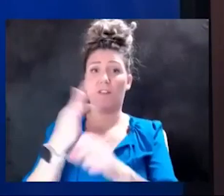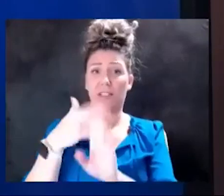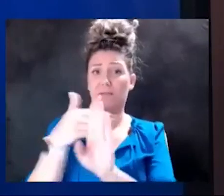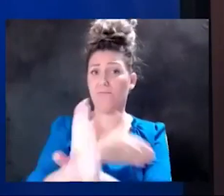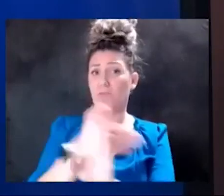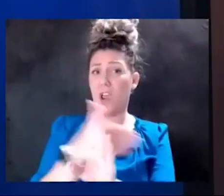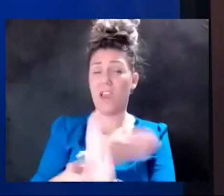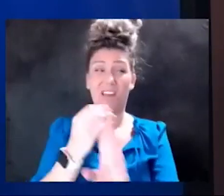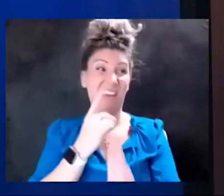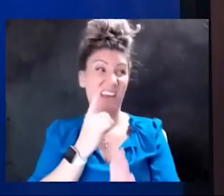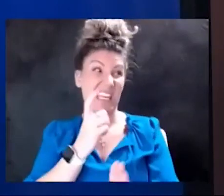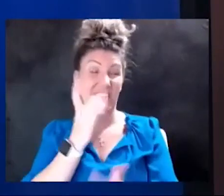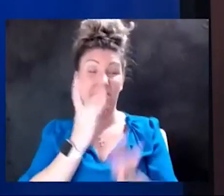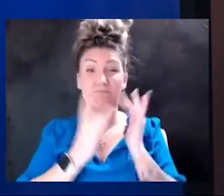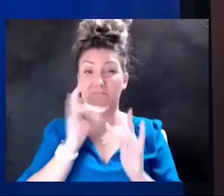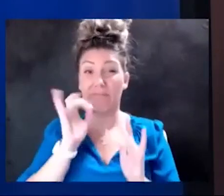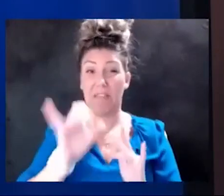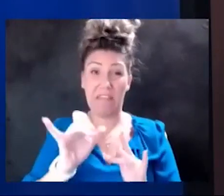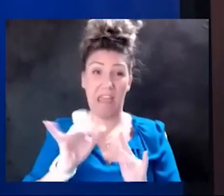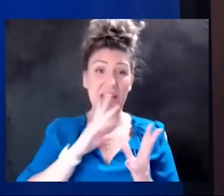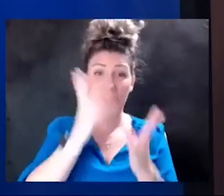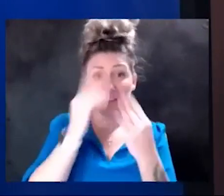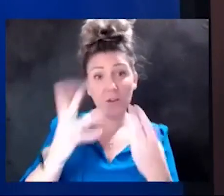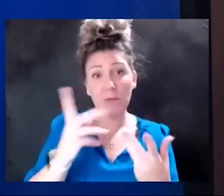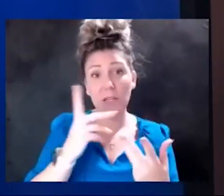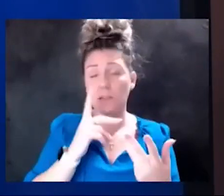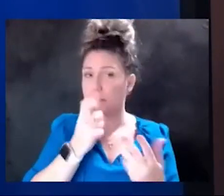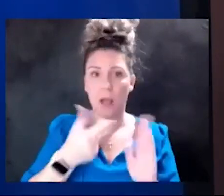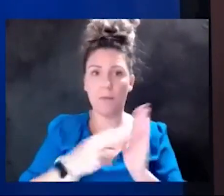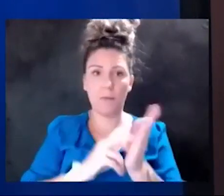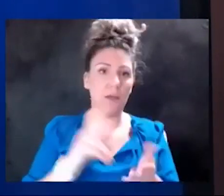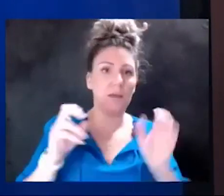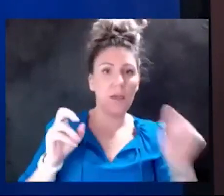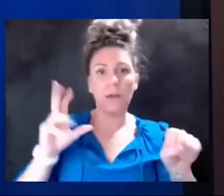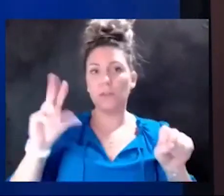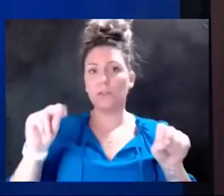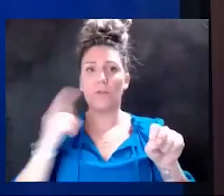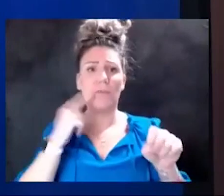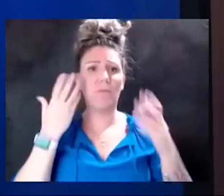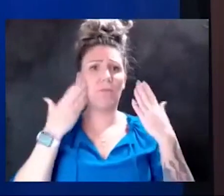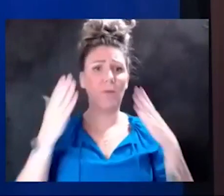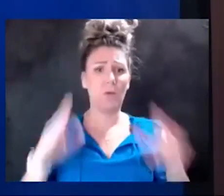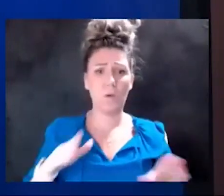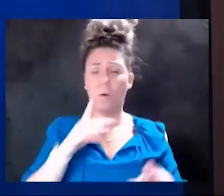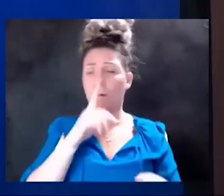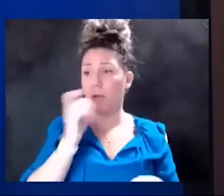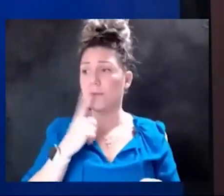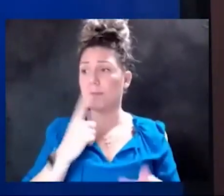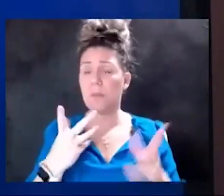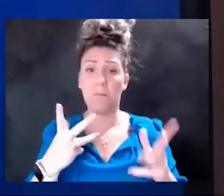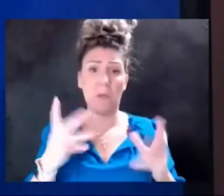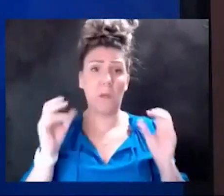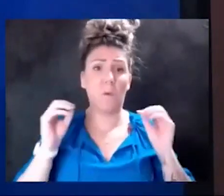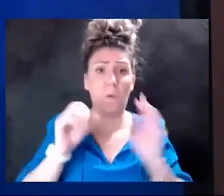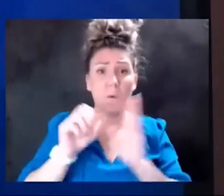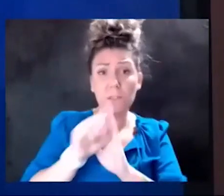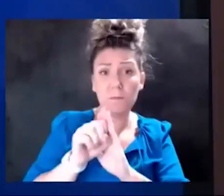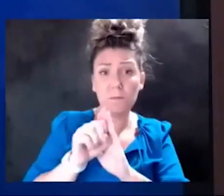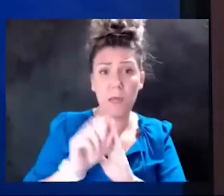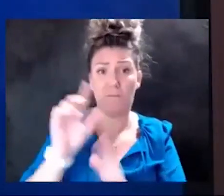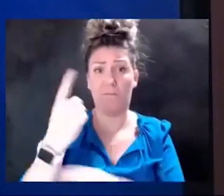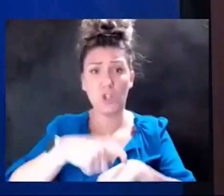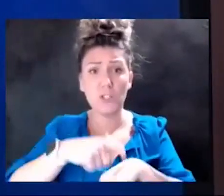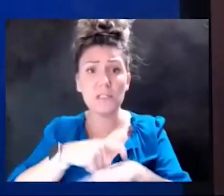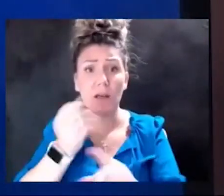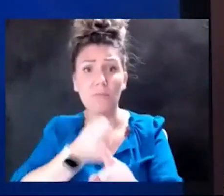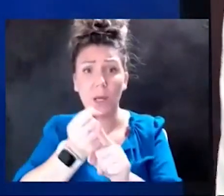history doesn't mean they didn't or it did. It just means you may not know, because some people have been more asymptomatic the first time. So it's actually a hard question to know